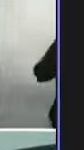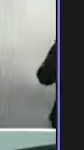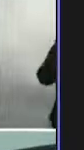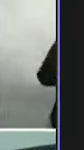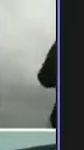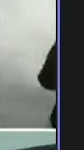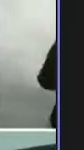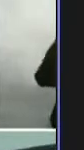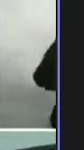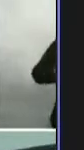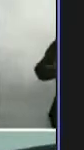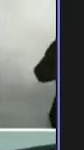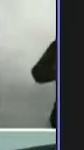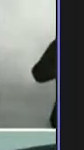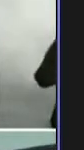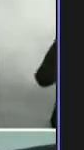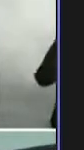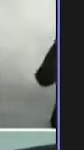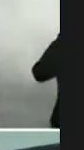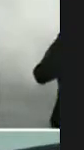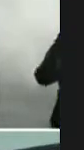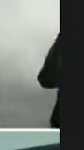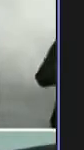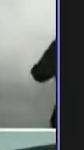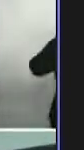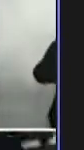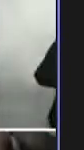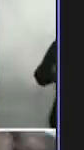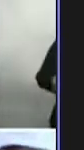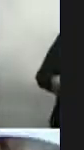then make a debate. Thank you.